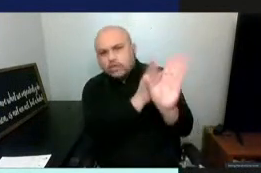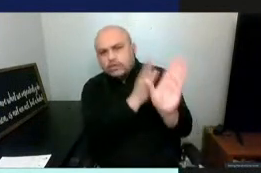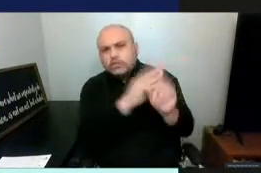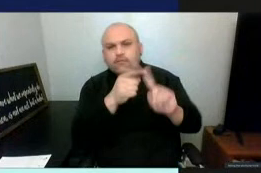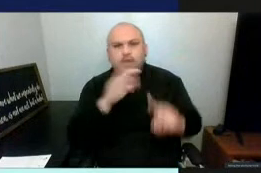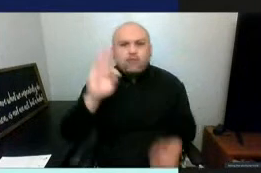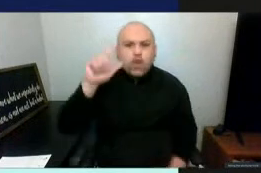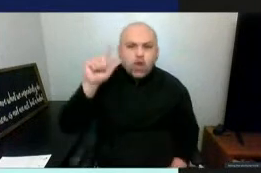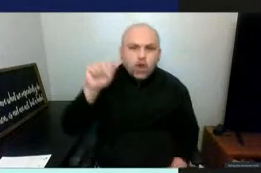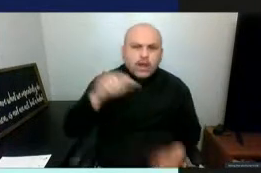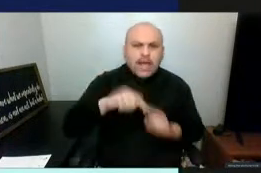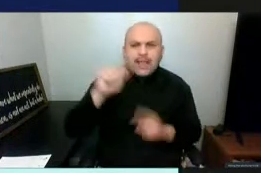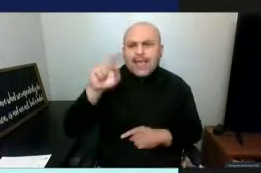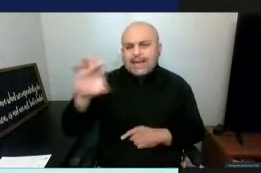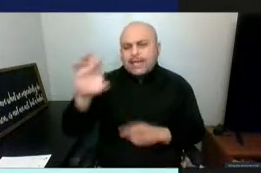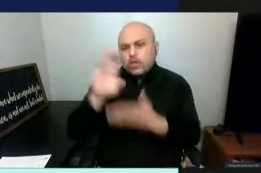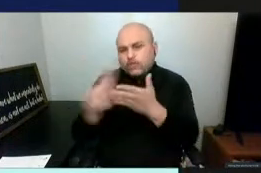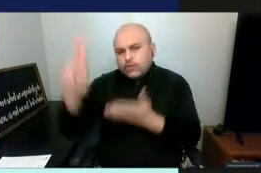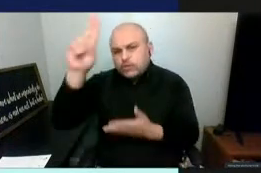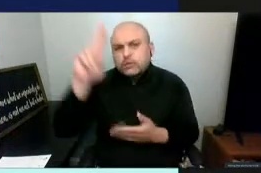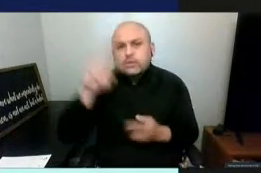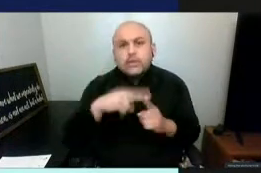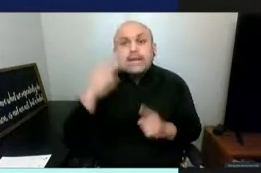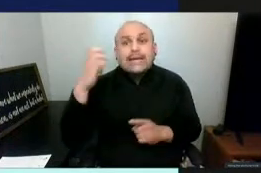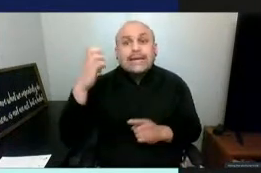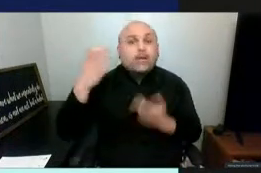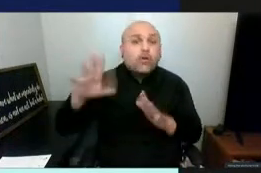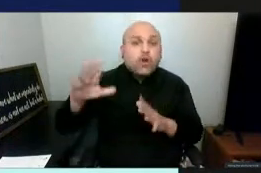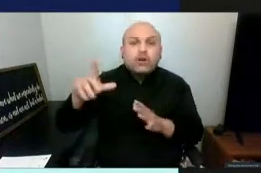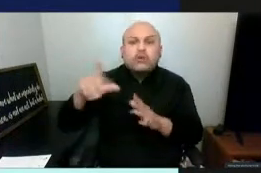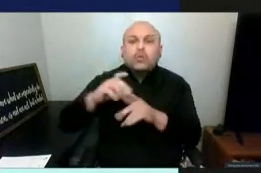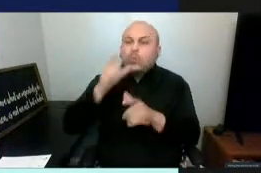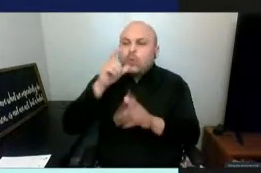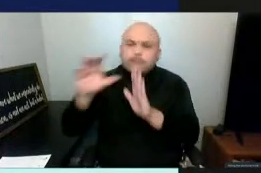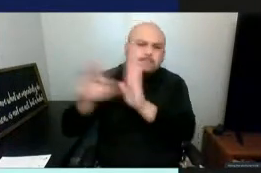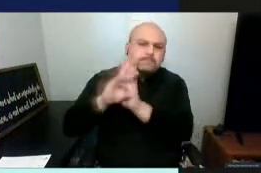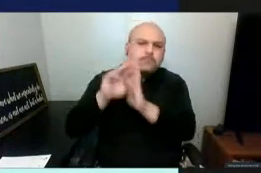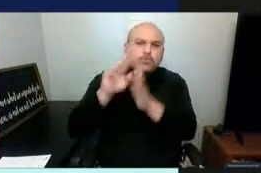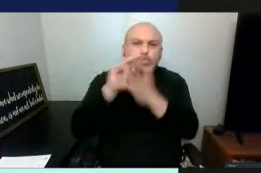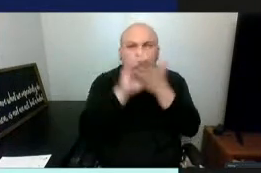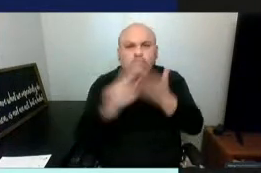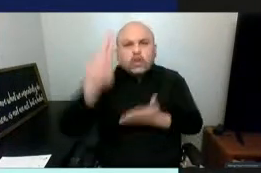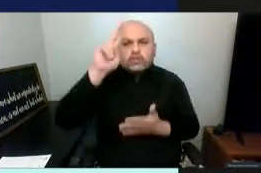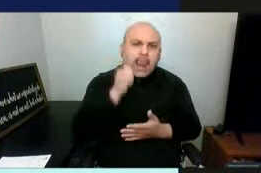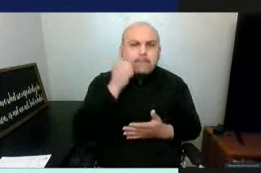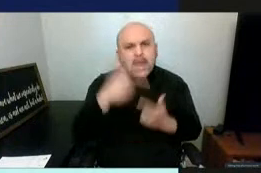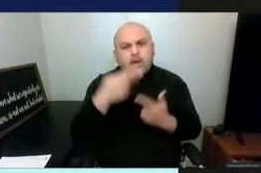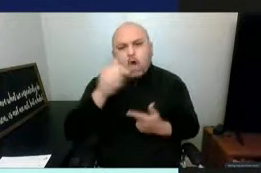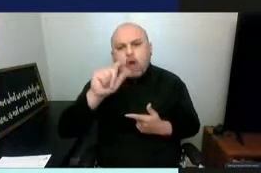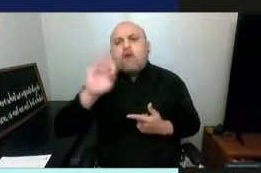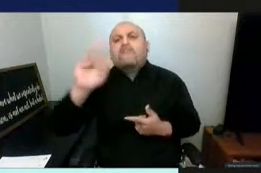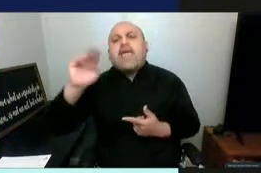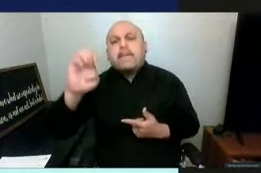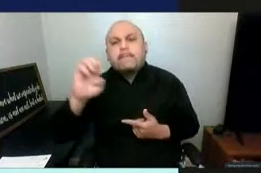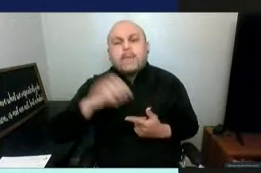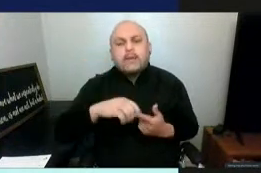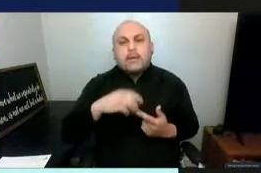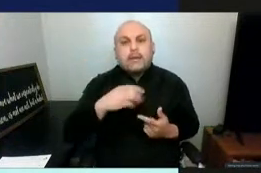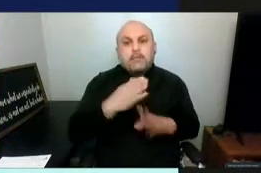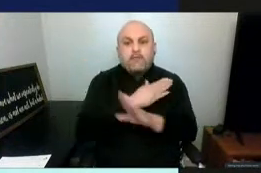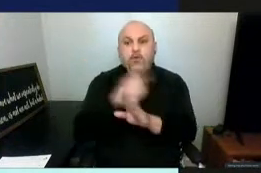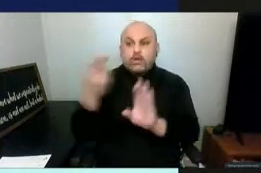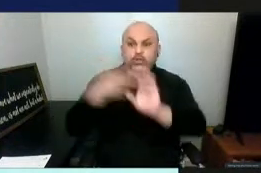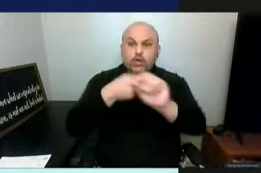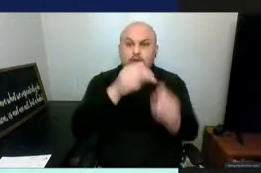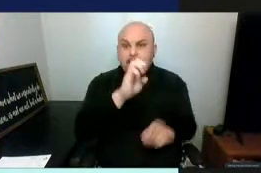Atlantic University, where he was inducted into the university's Alumni Hall of Fame. Before joining APA in March